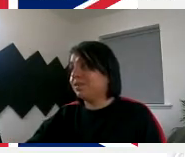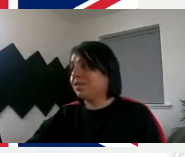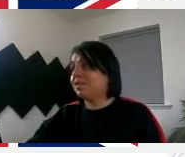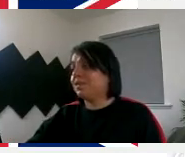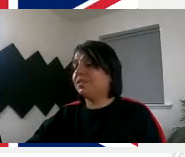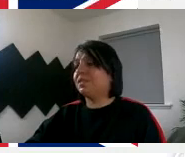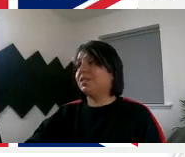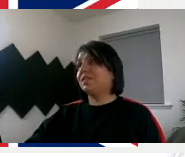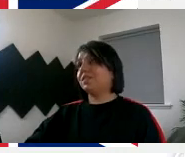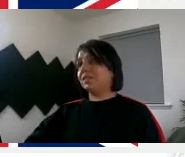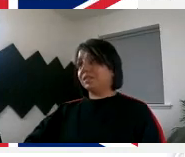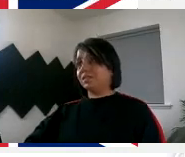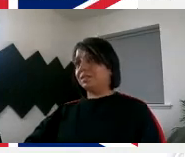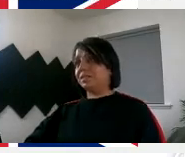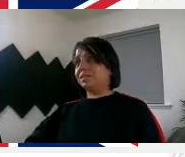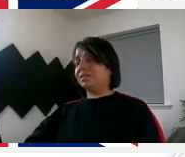Brilliant.